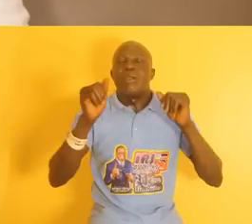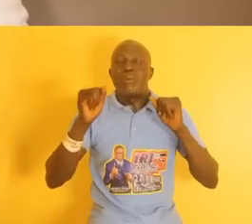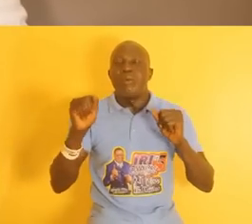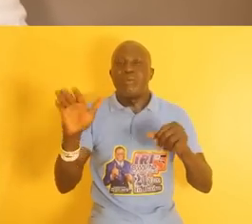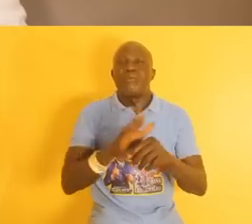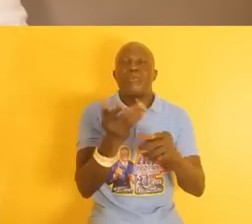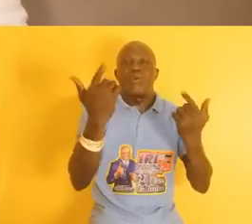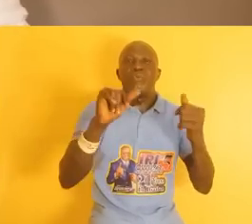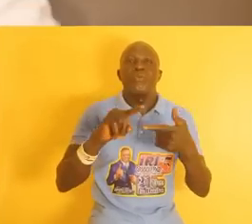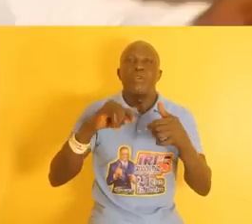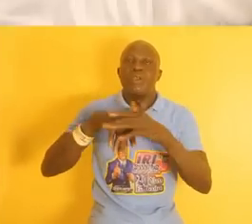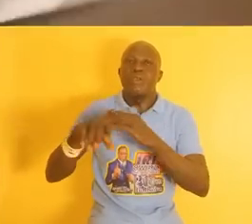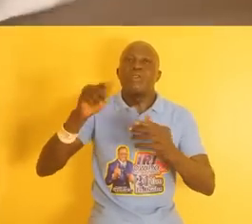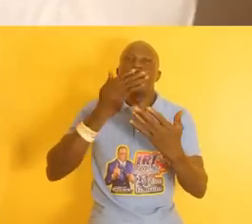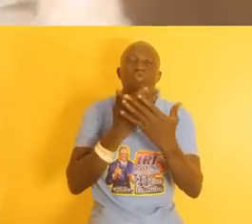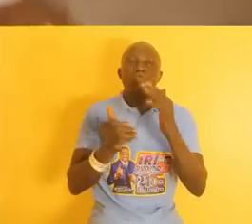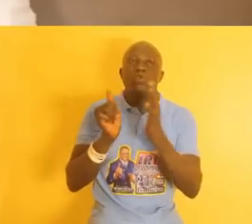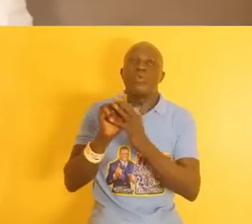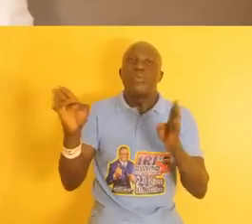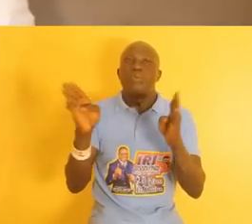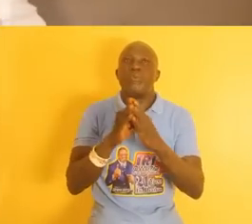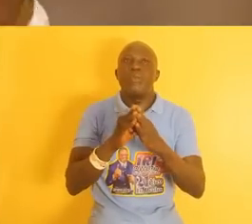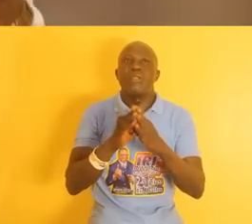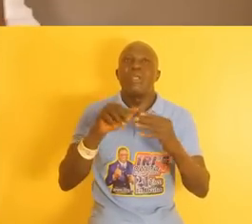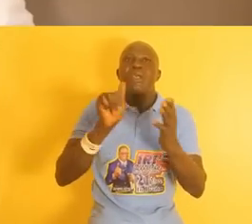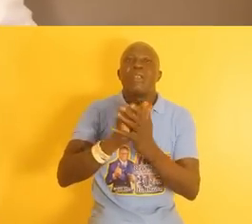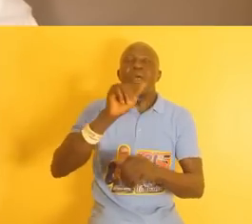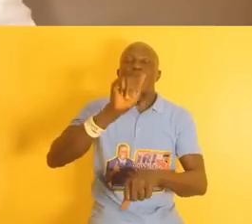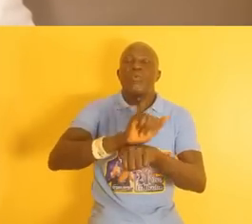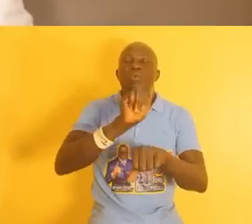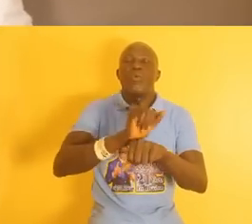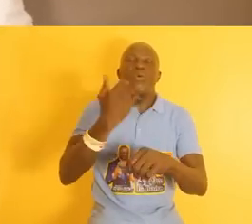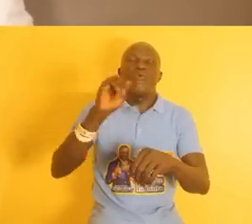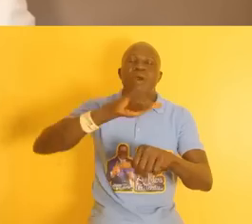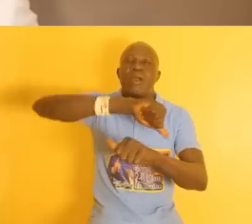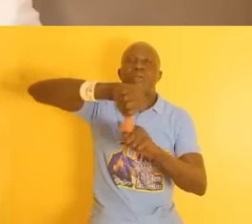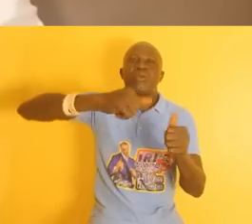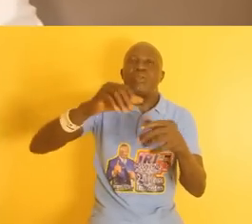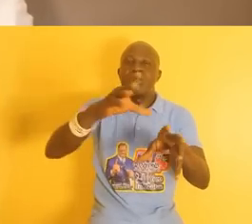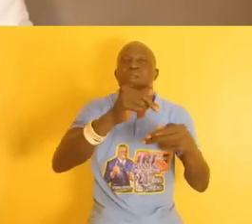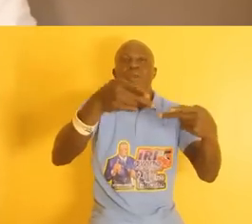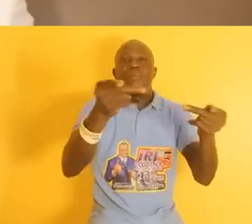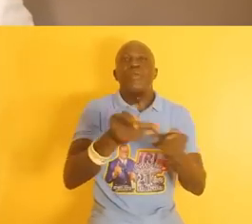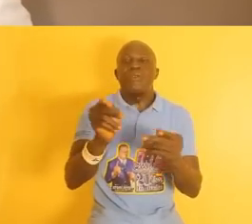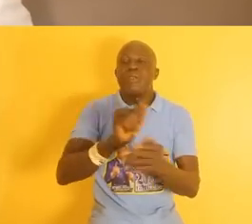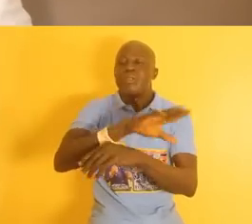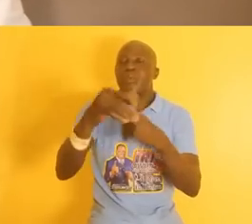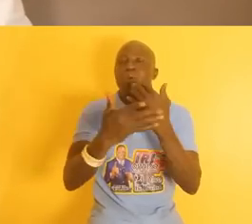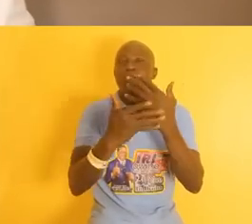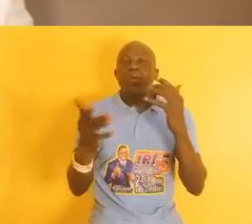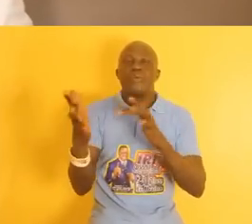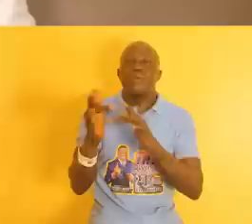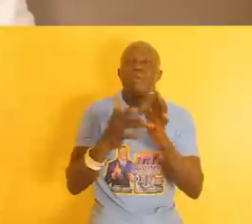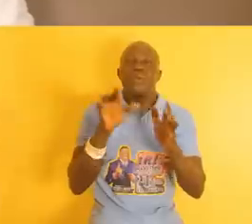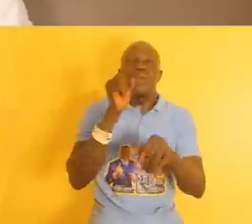powerful. Ma bo, come. Na, it will be good. How your party? Who meets? Is there nothing you must share? That nothing will take place. If you want to share, the